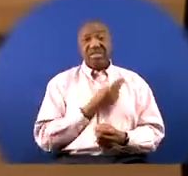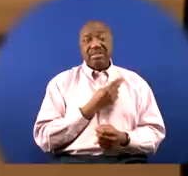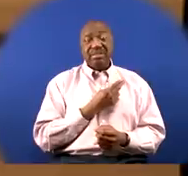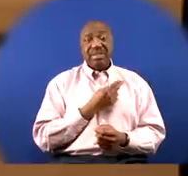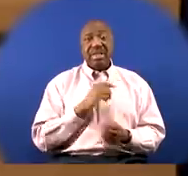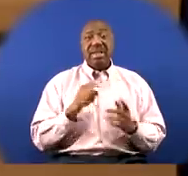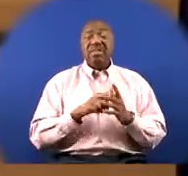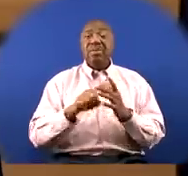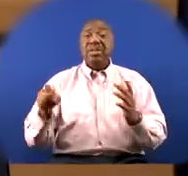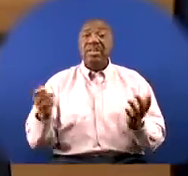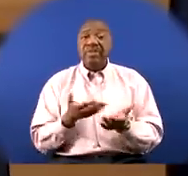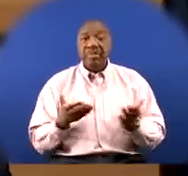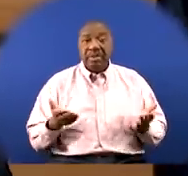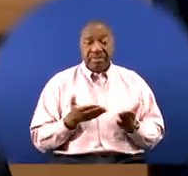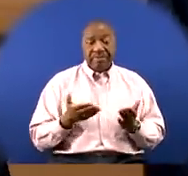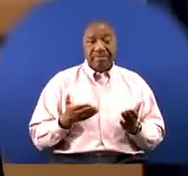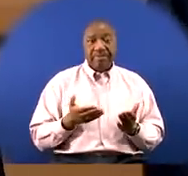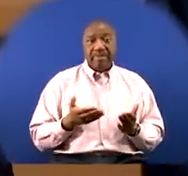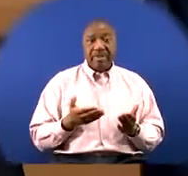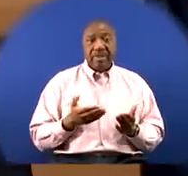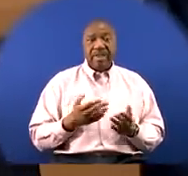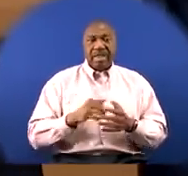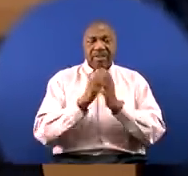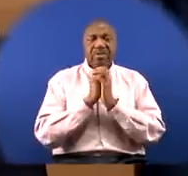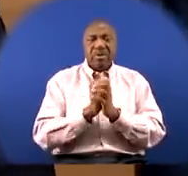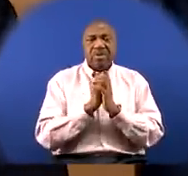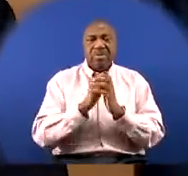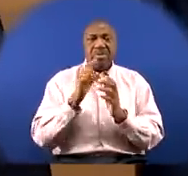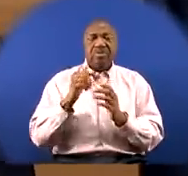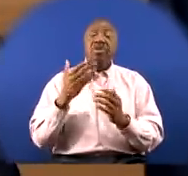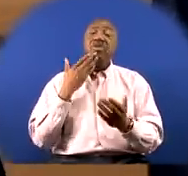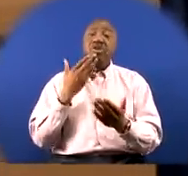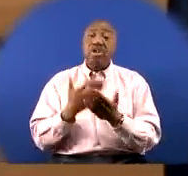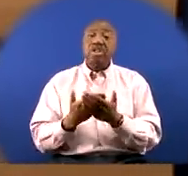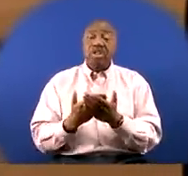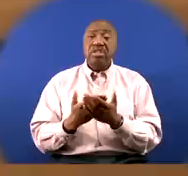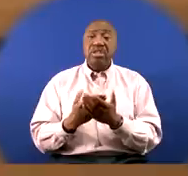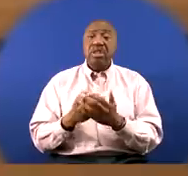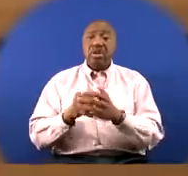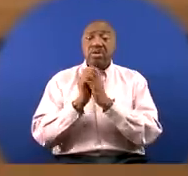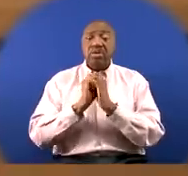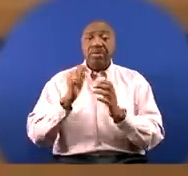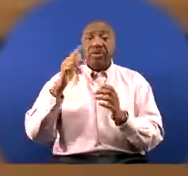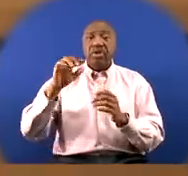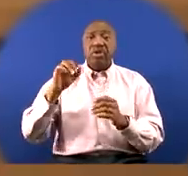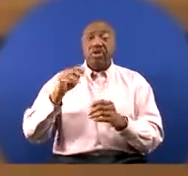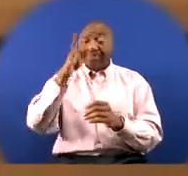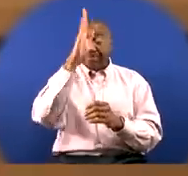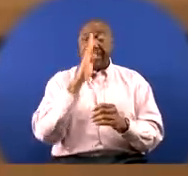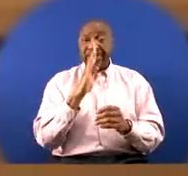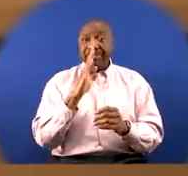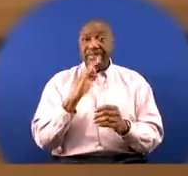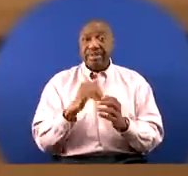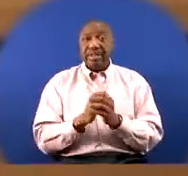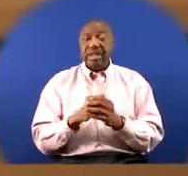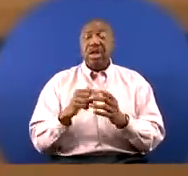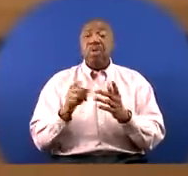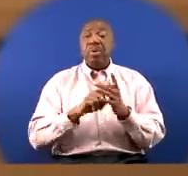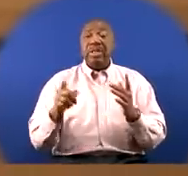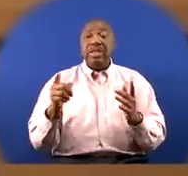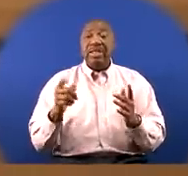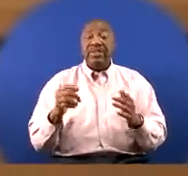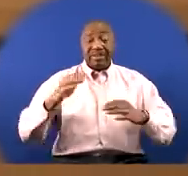as we leave from this place today, having worshiped you for your goodness and worshiped you for your godness, we leave this